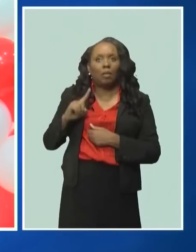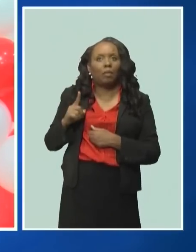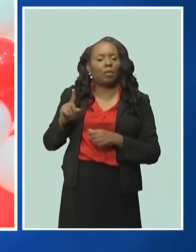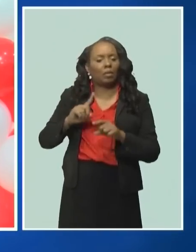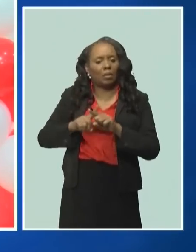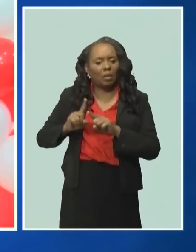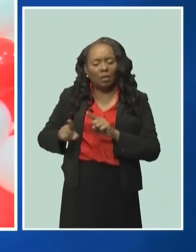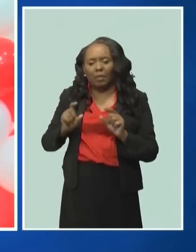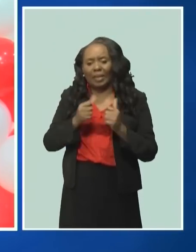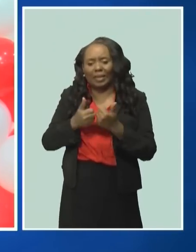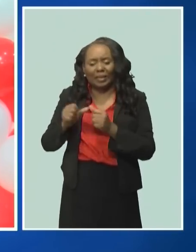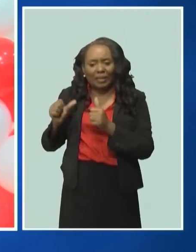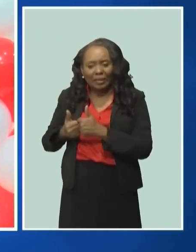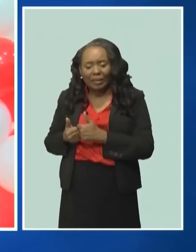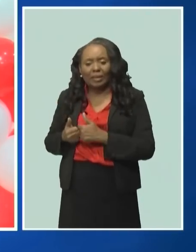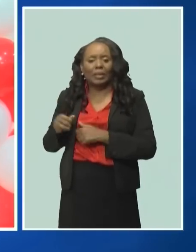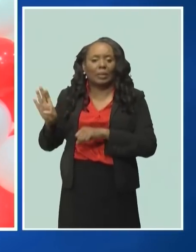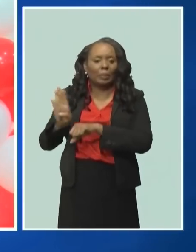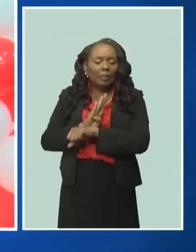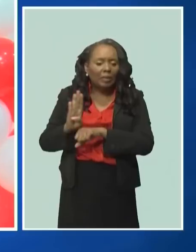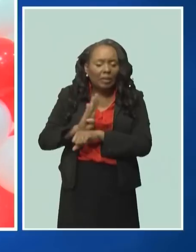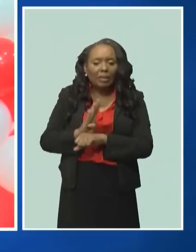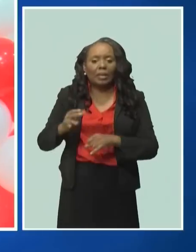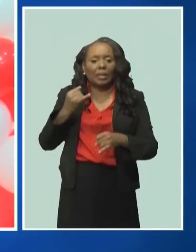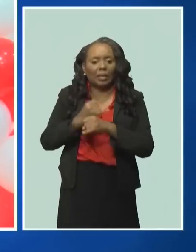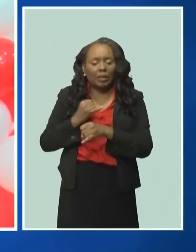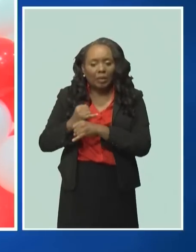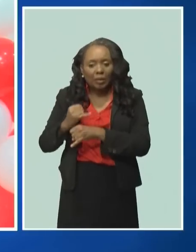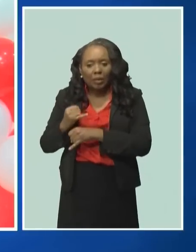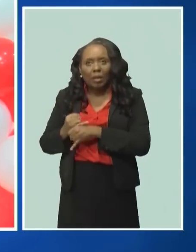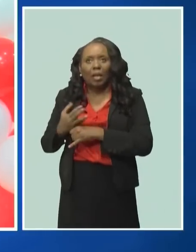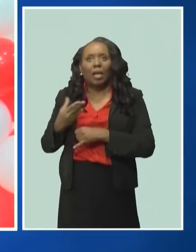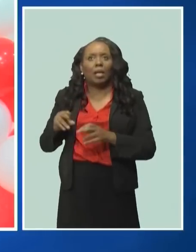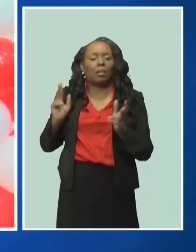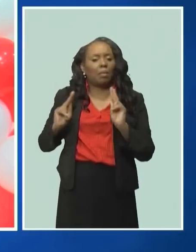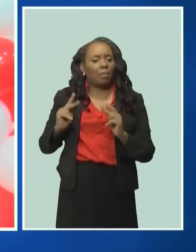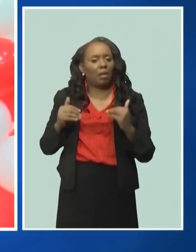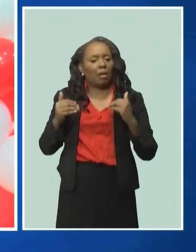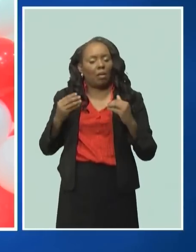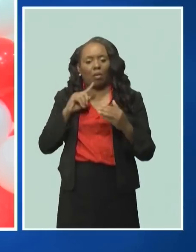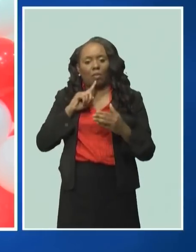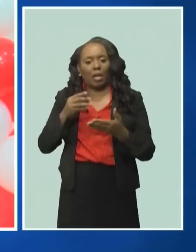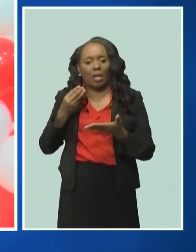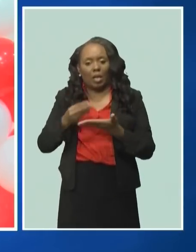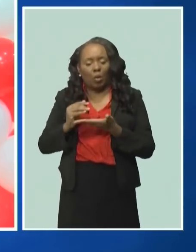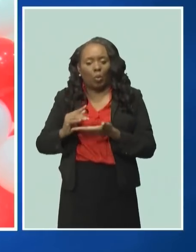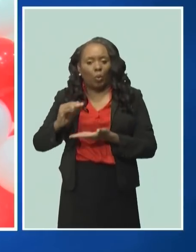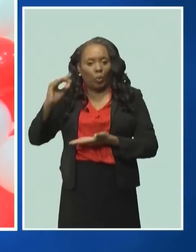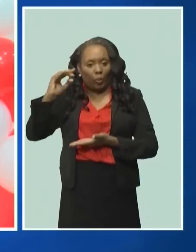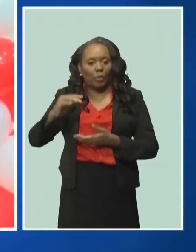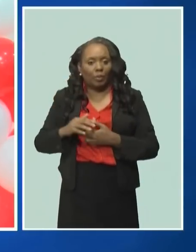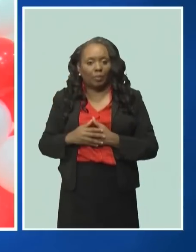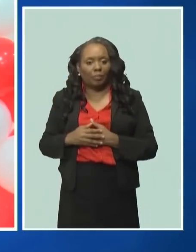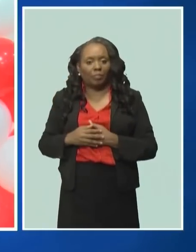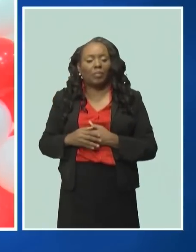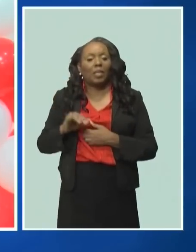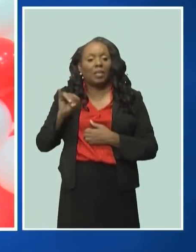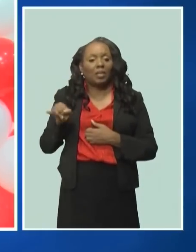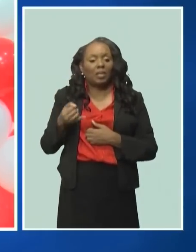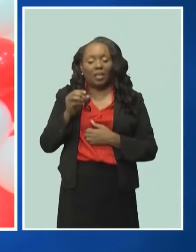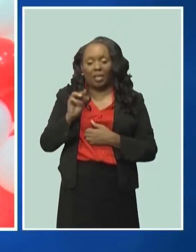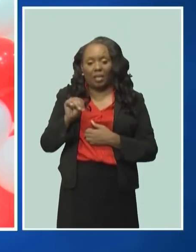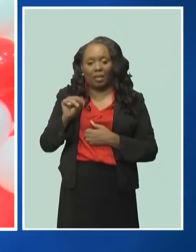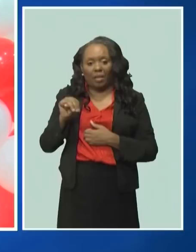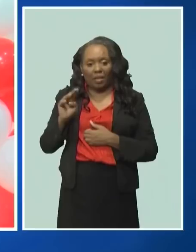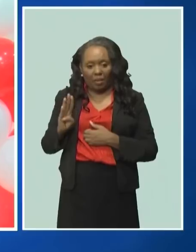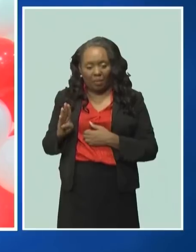state-related entities, corporates, institutions, and high net worth individuals. Our offerings will include JMMB International Access, which